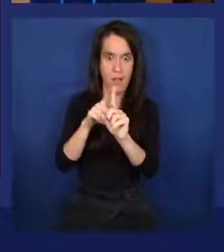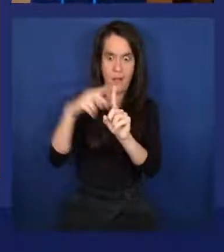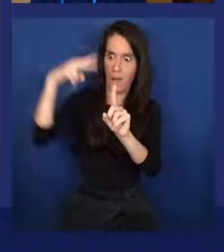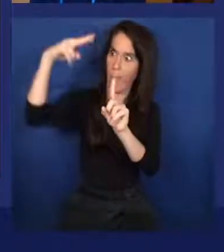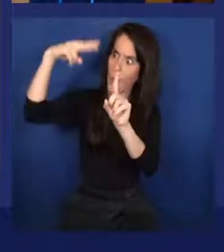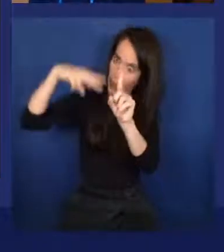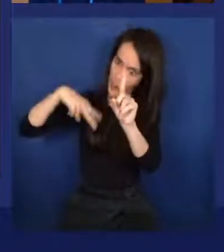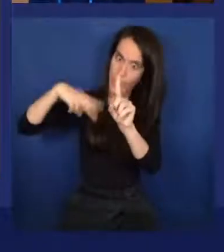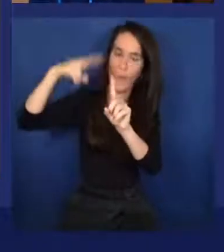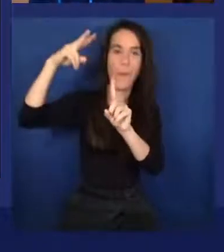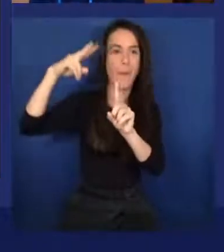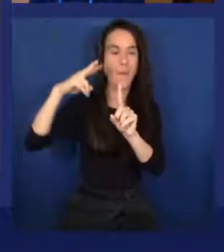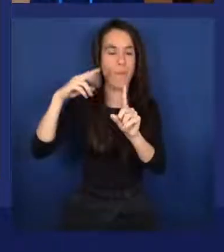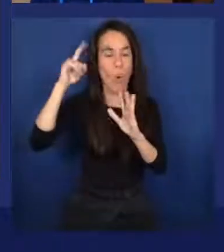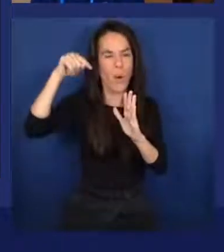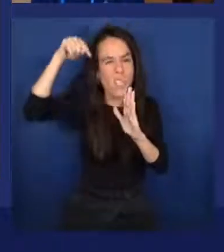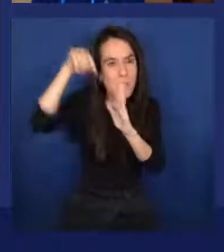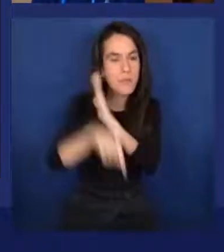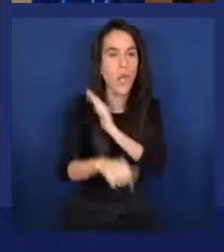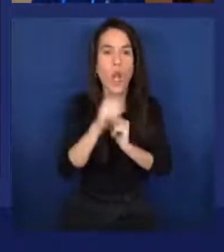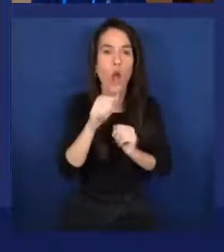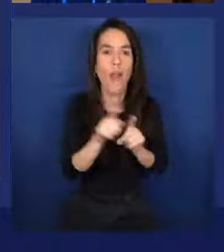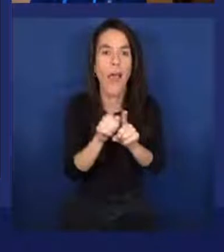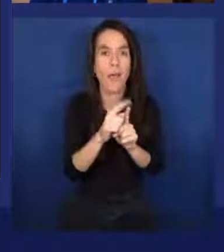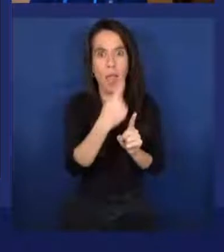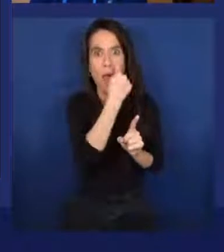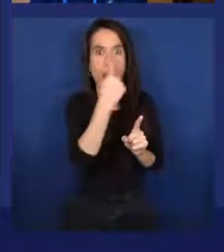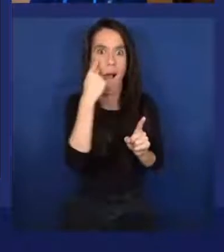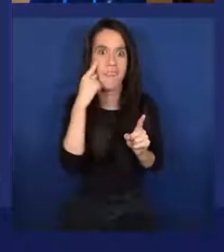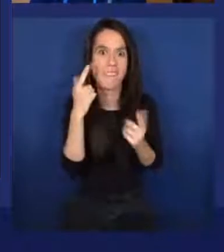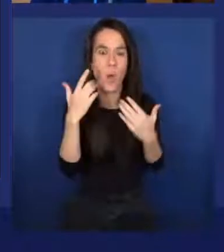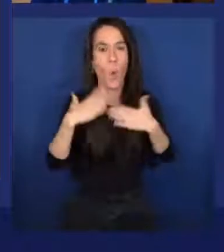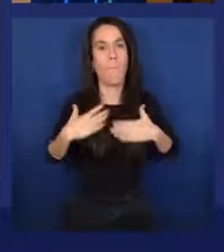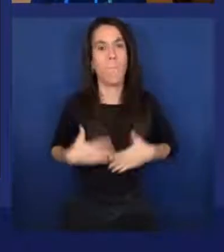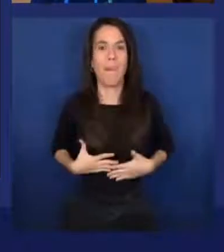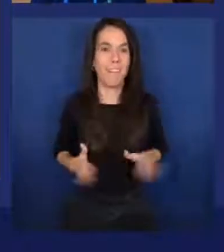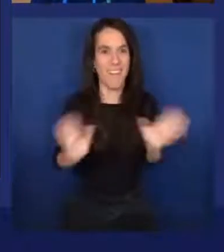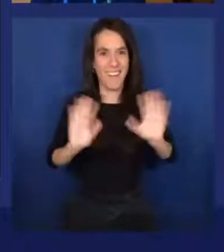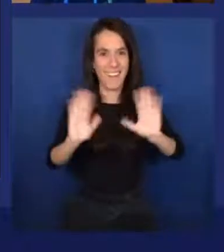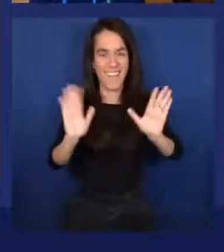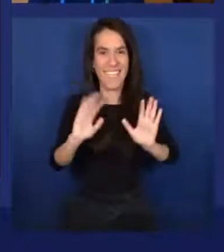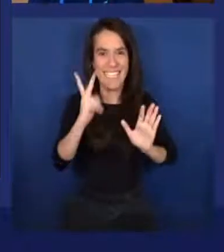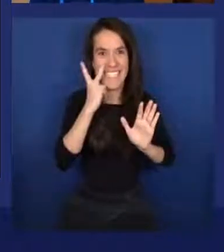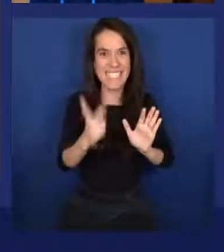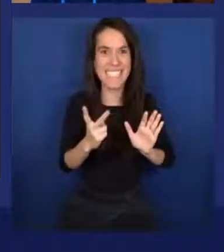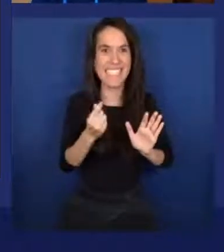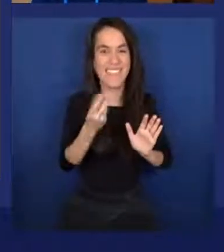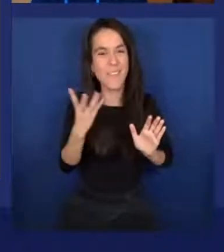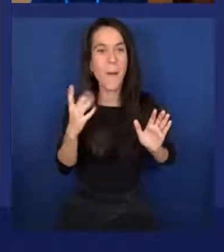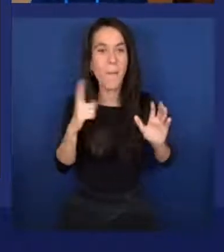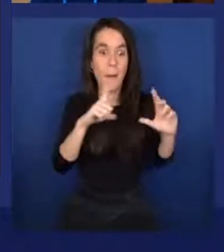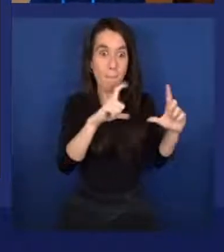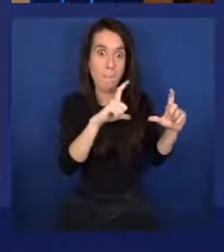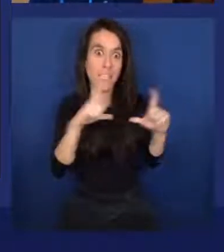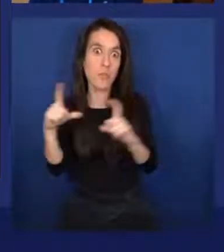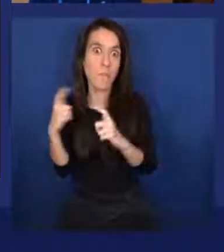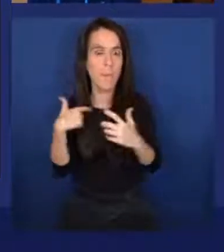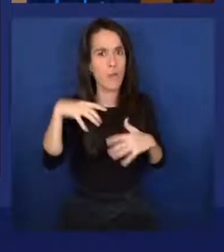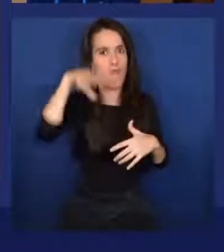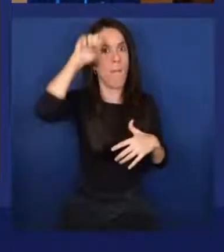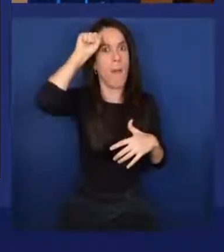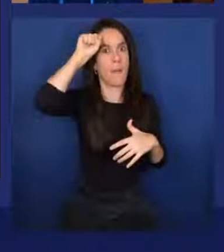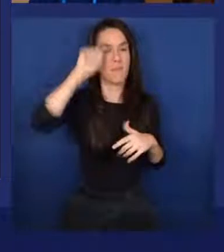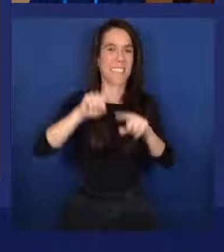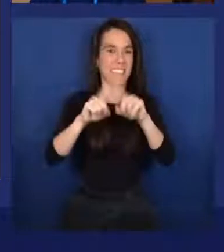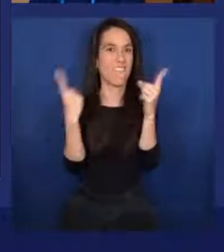say. Got it. Because we cannot we can see a lot of pictures and then remember it, but of course a